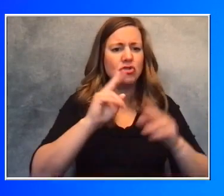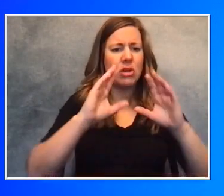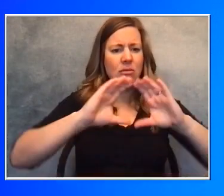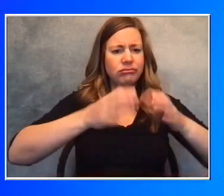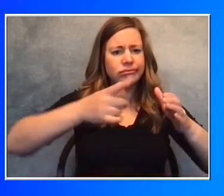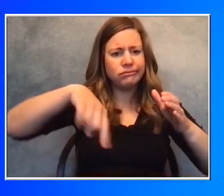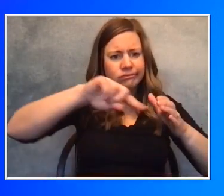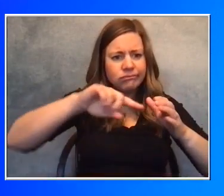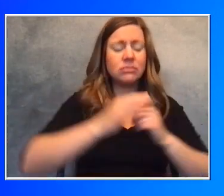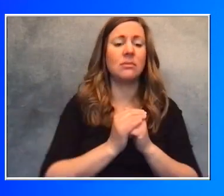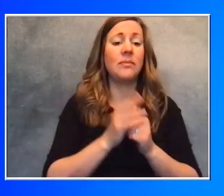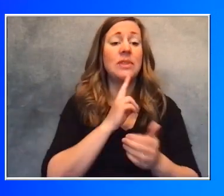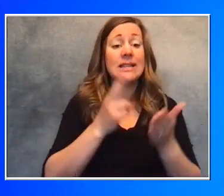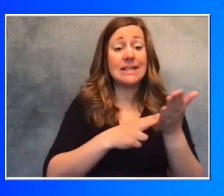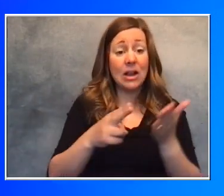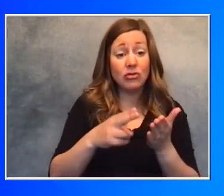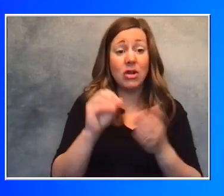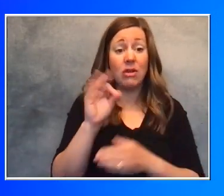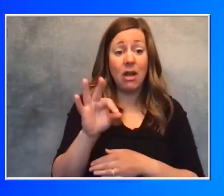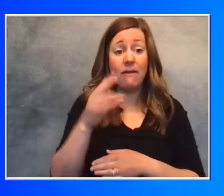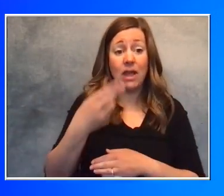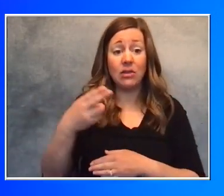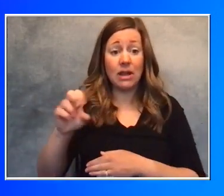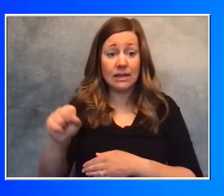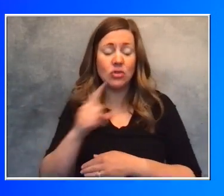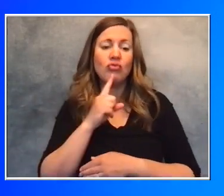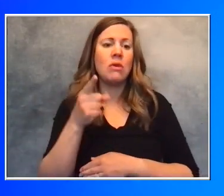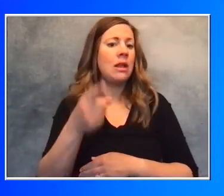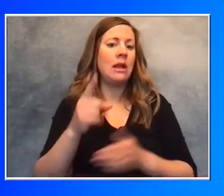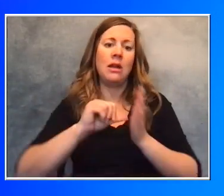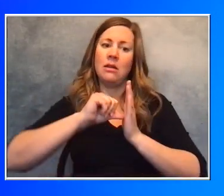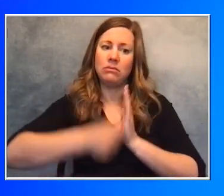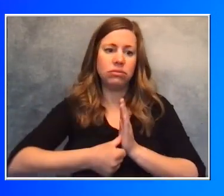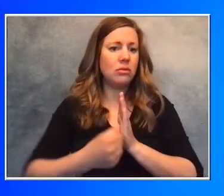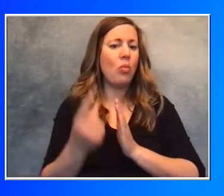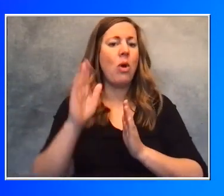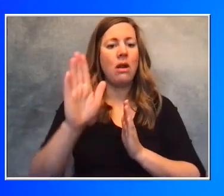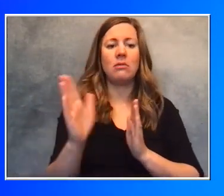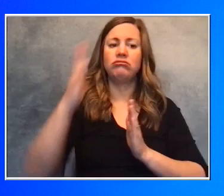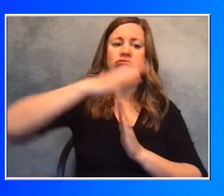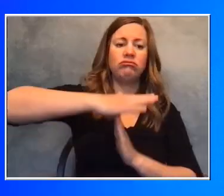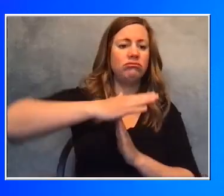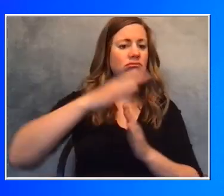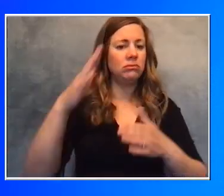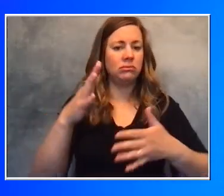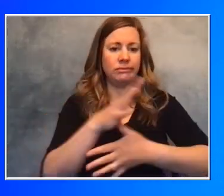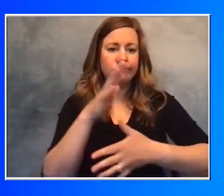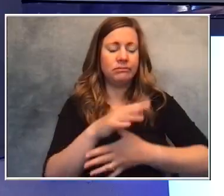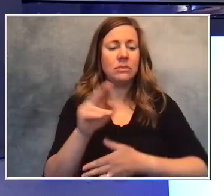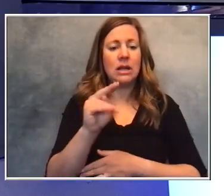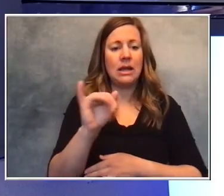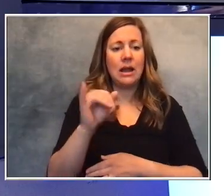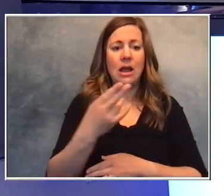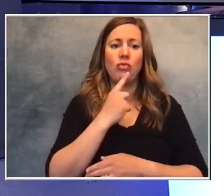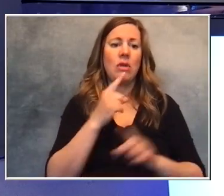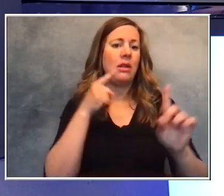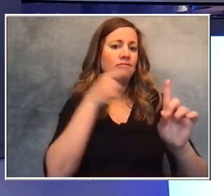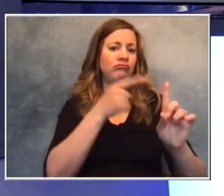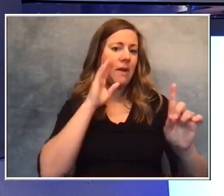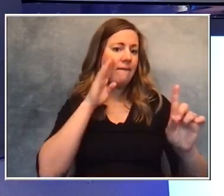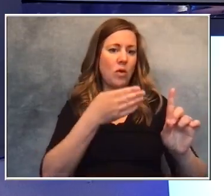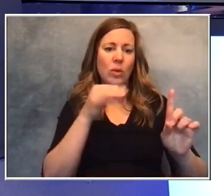Becerra of HHS has been emphasizing that all along. It's one of his top priorities, and the NIH is working towards that. So what